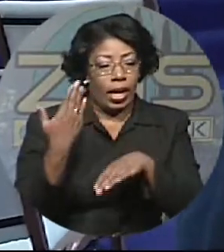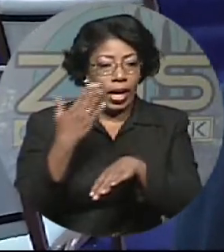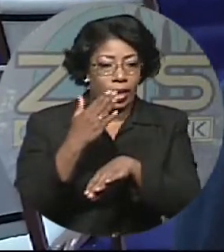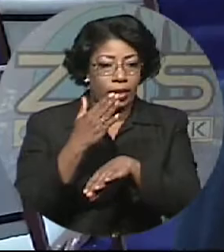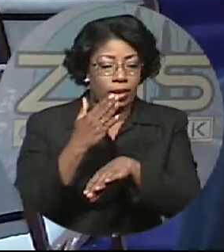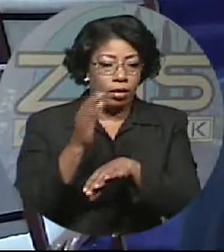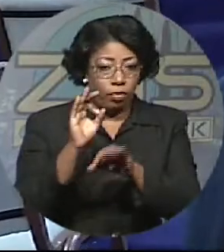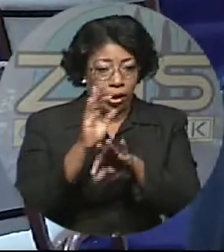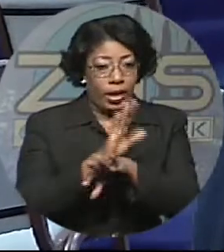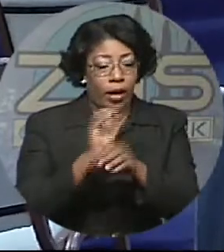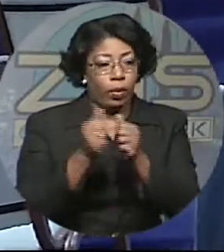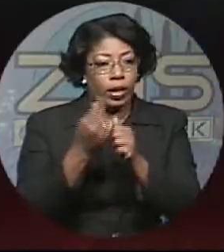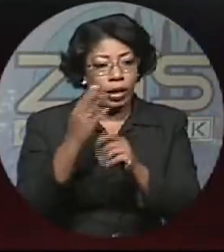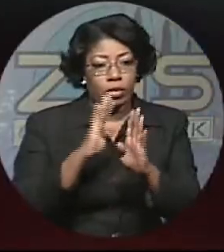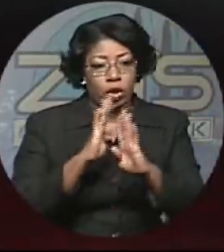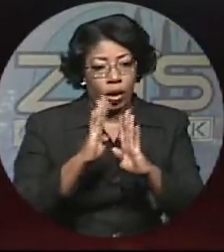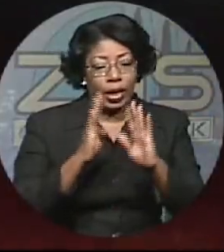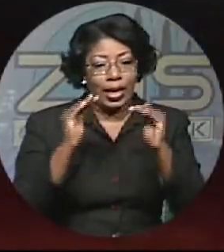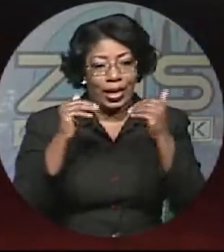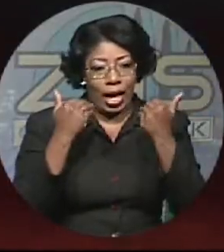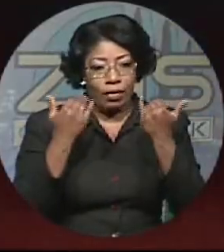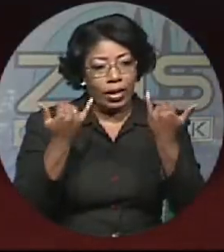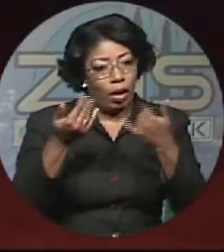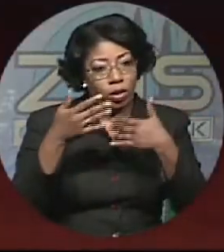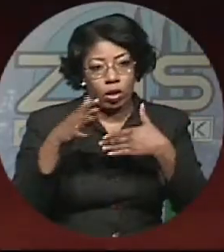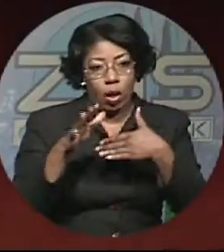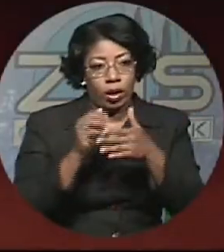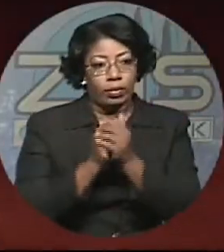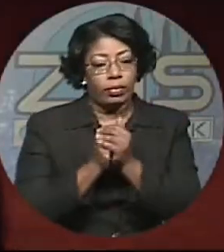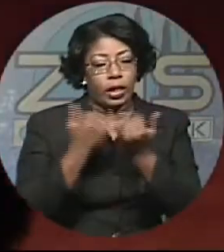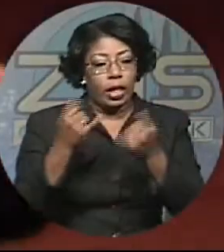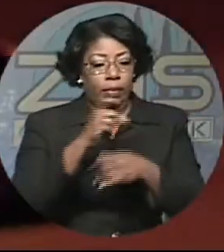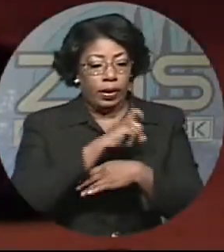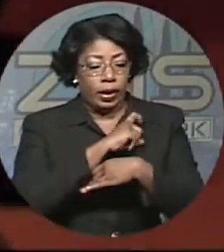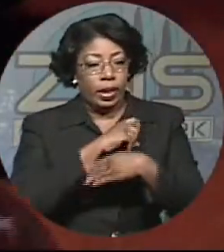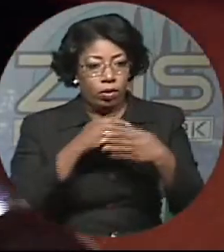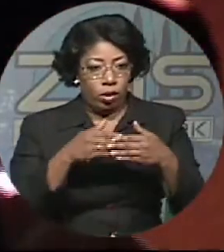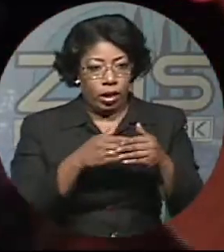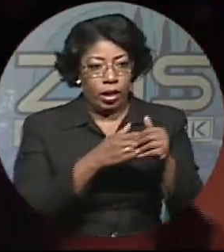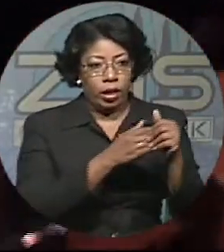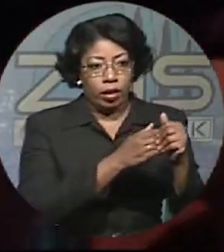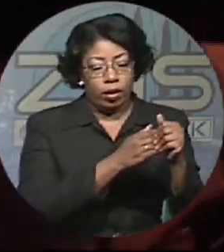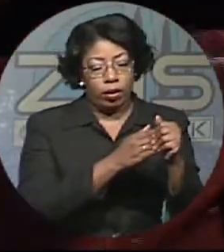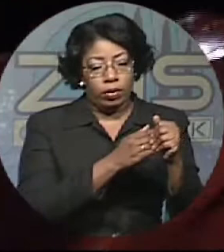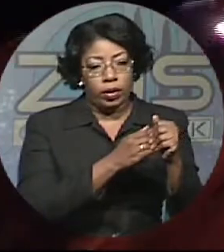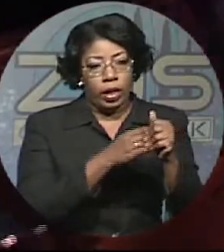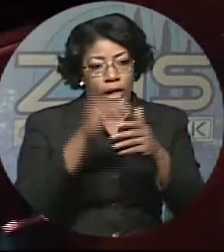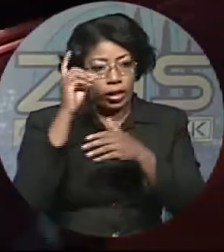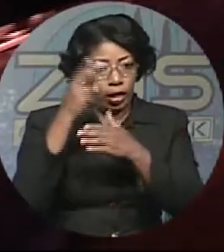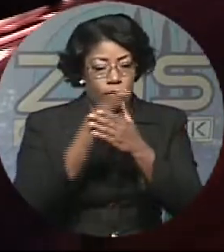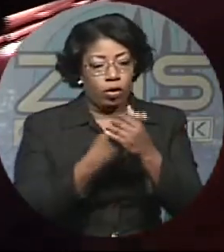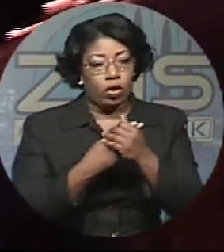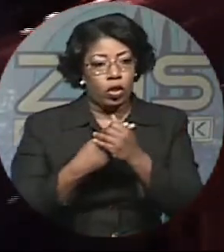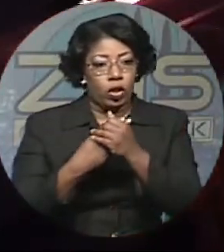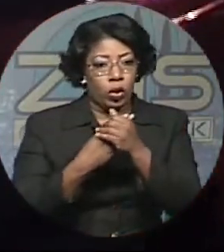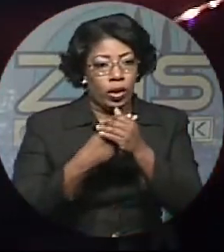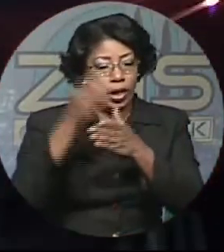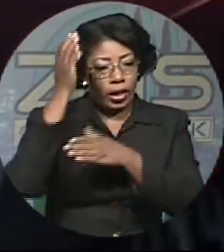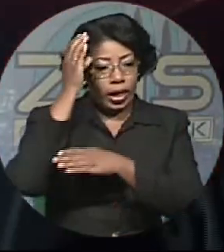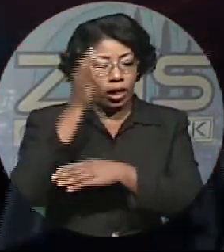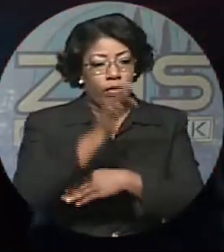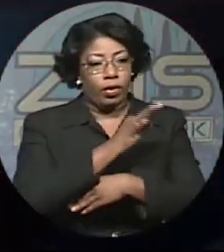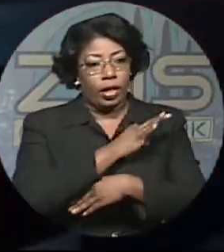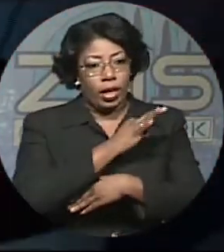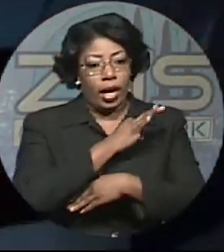laughing and talking, and now he's gone. Officer in charge of the flying squad of the Central Detective Unit, Chief Superintendent Clayton